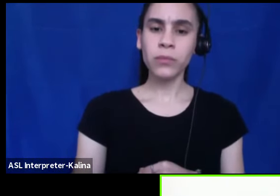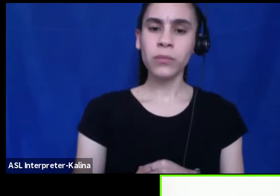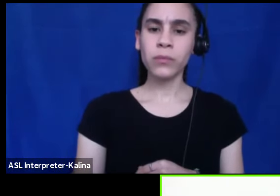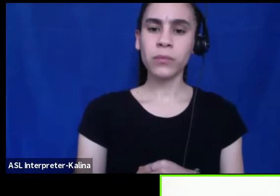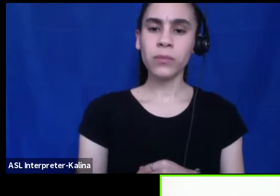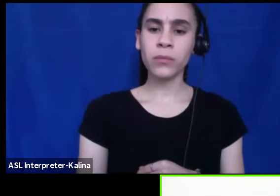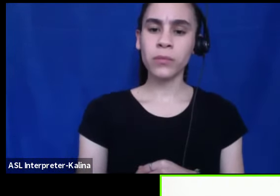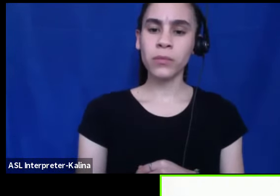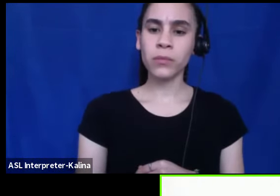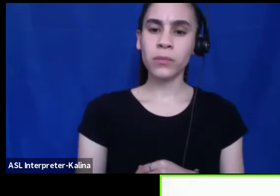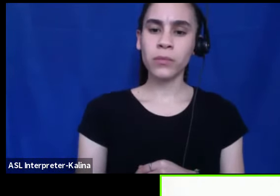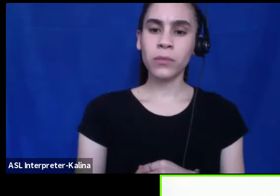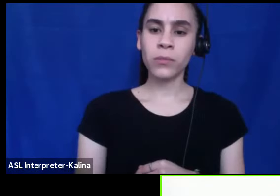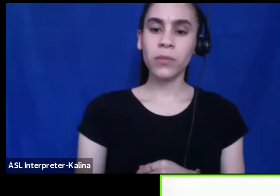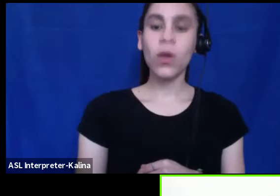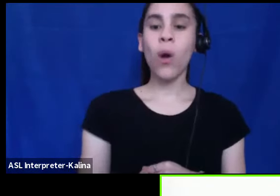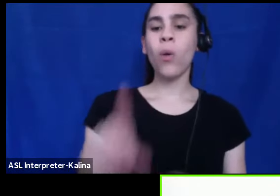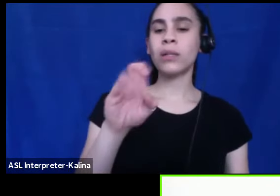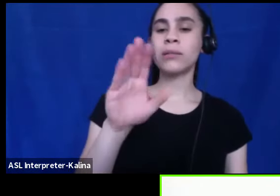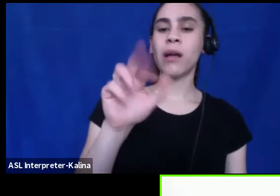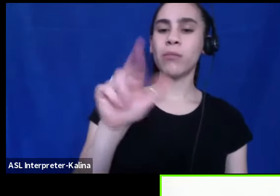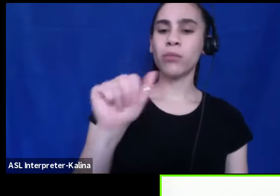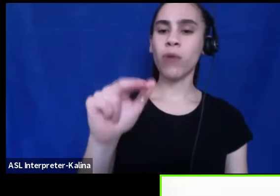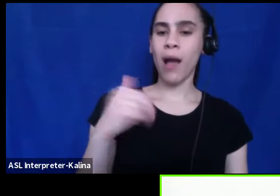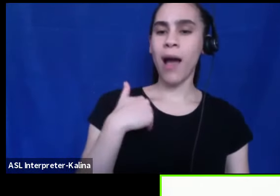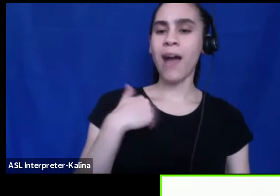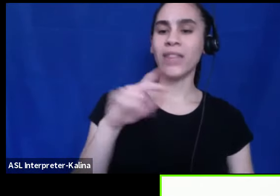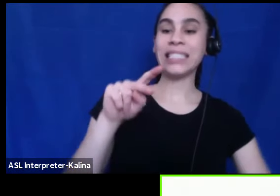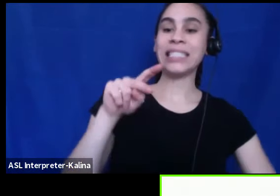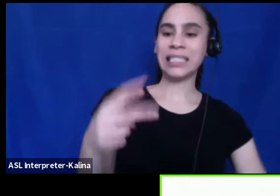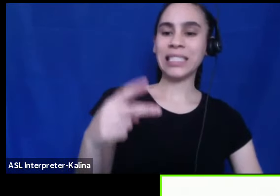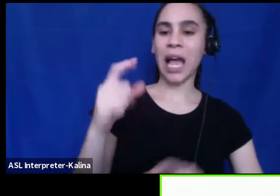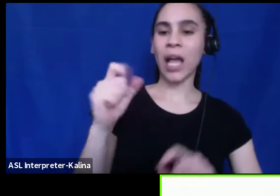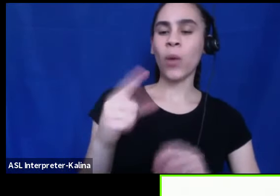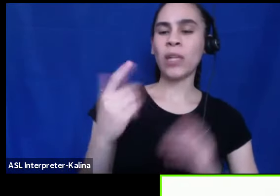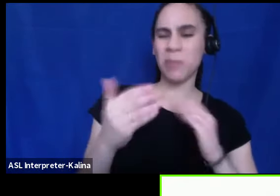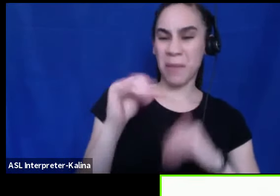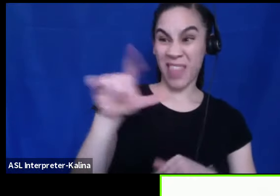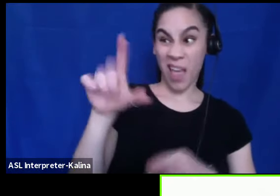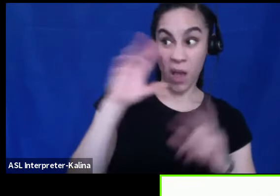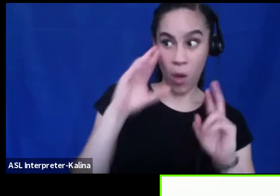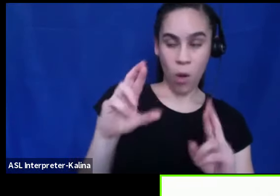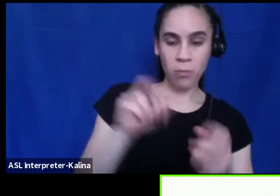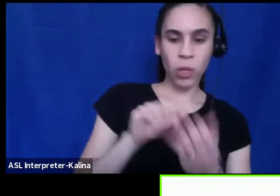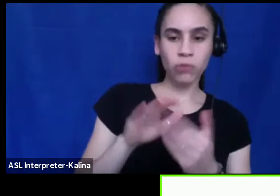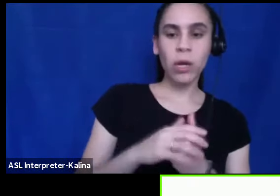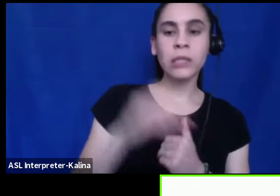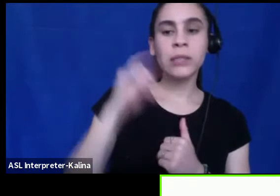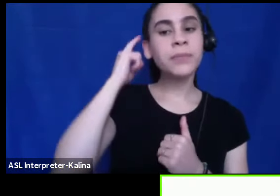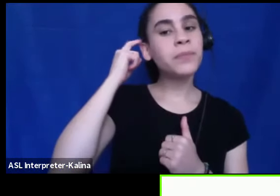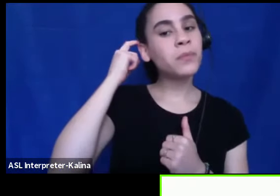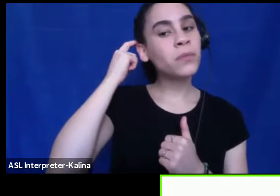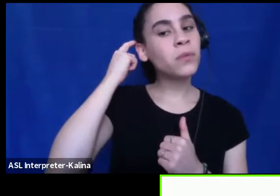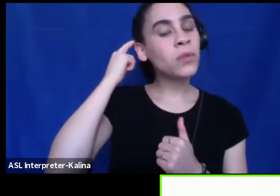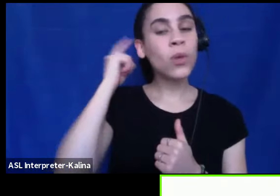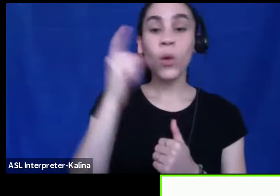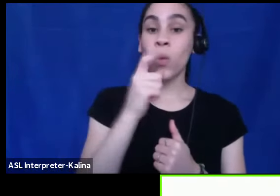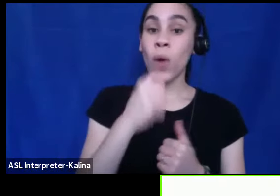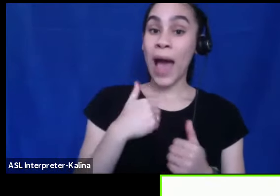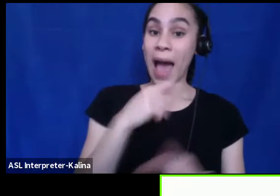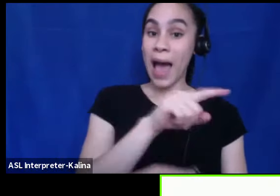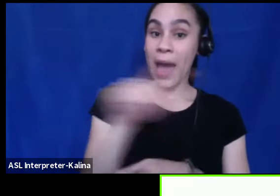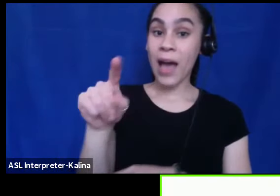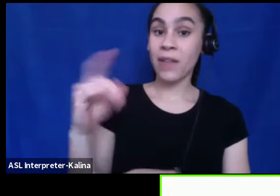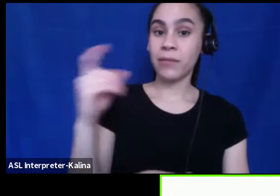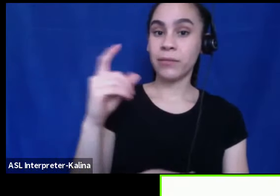actually, Deborah had a second question, and maybe this is what she was hoping to address, which is those of us who have invisible disabilities,